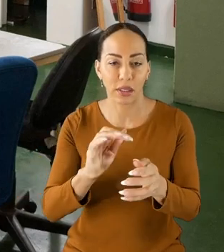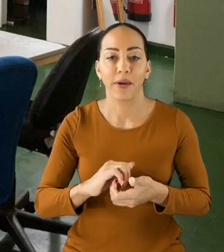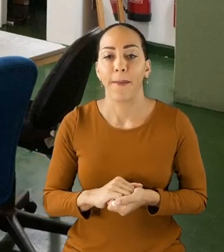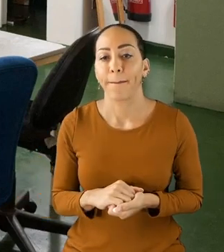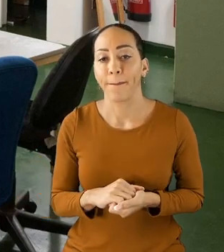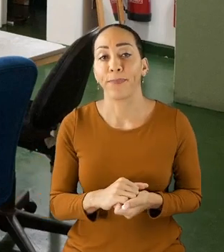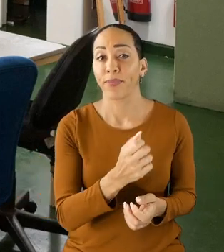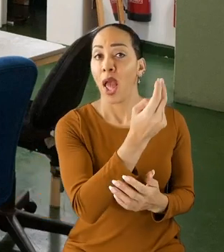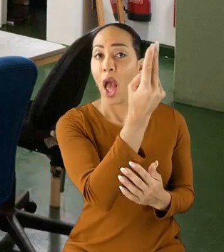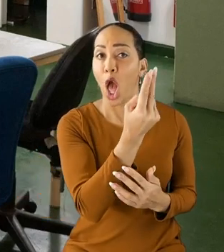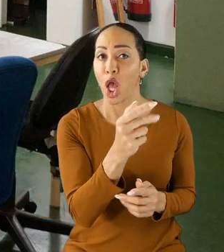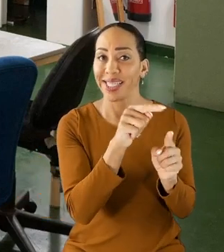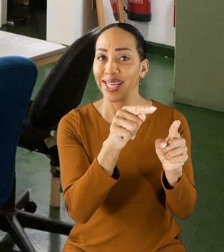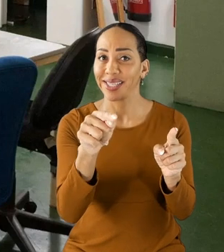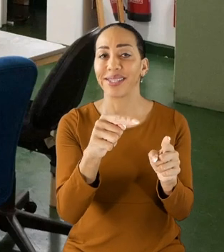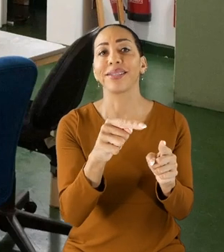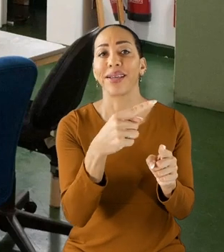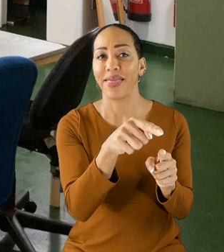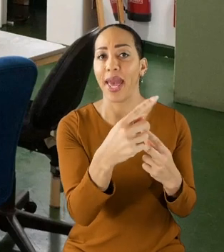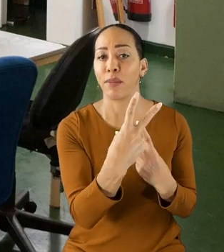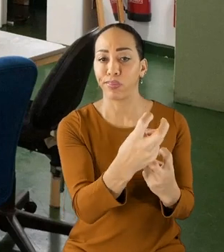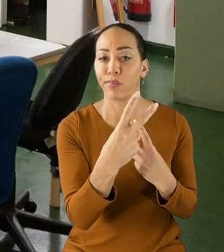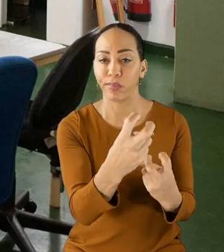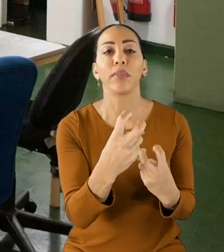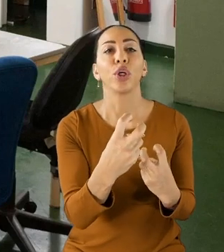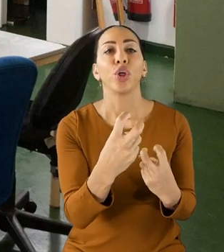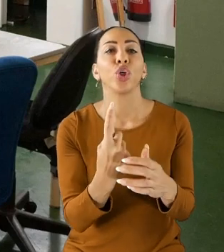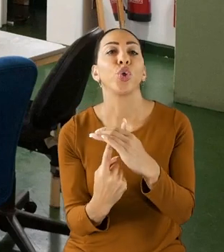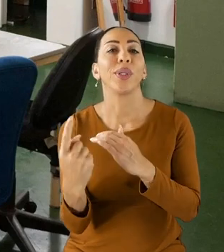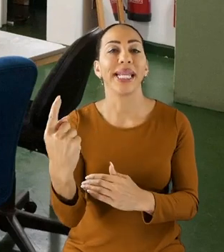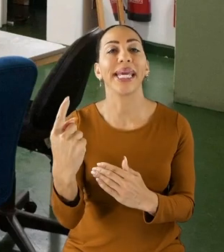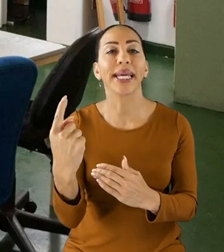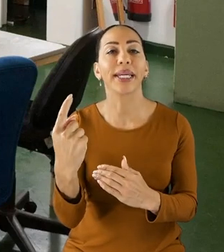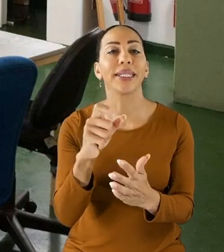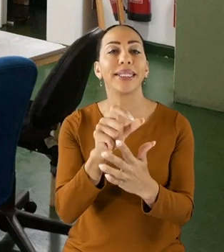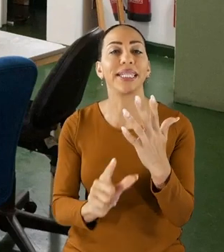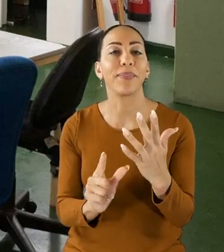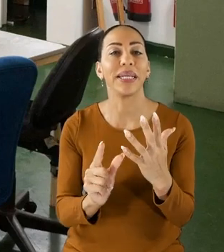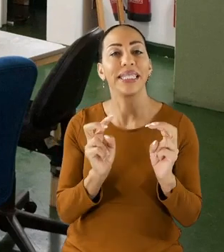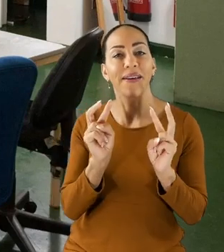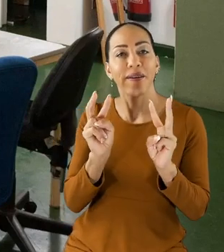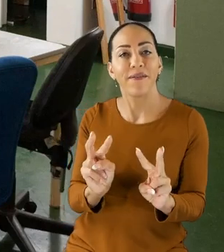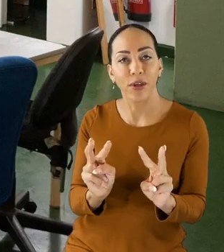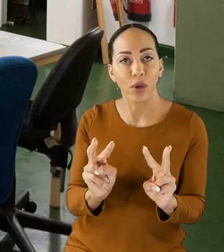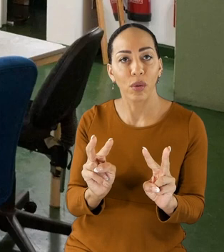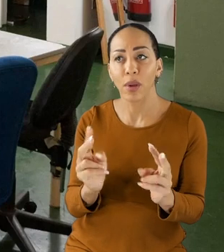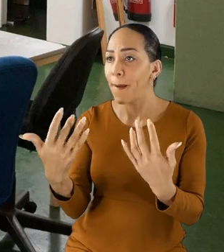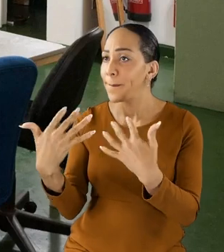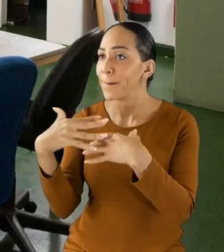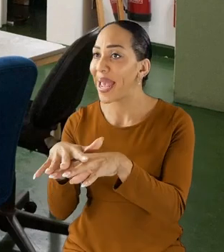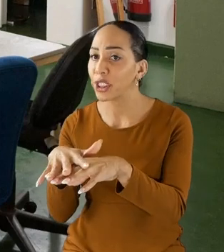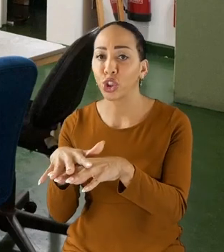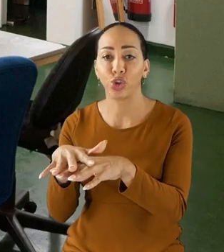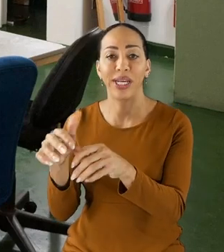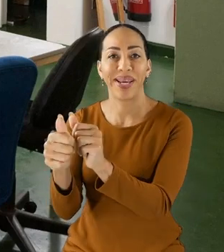Something that artists really get from what we do is that unique disability perspective from our reviews, that's often